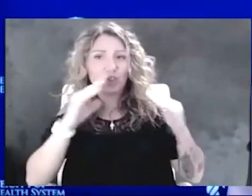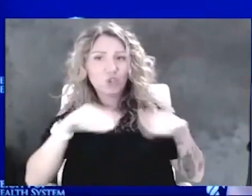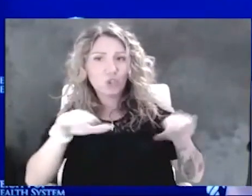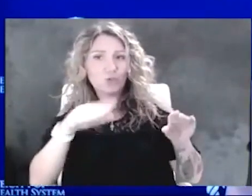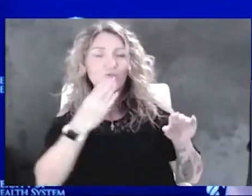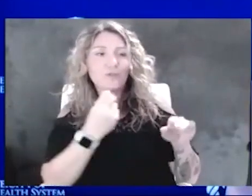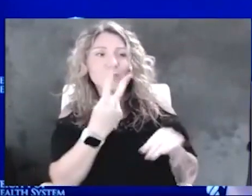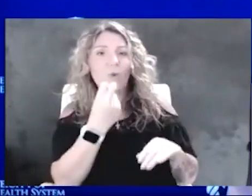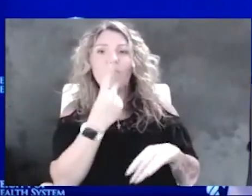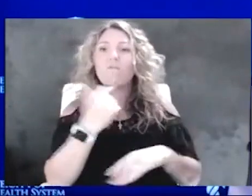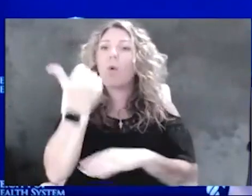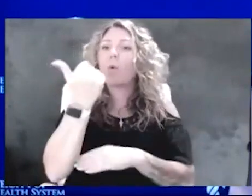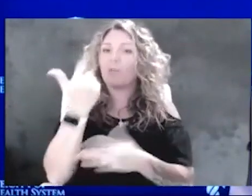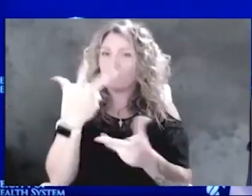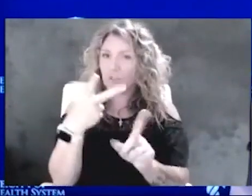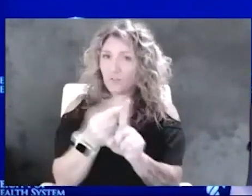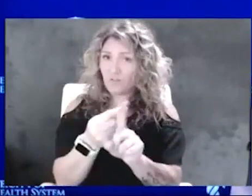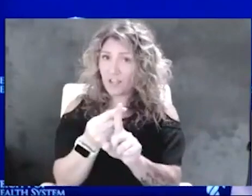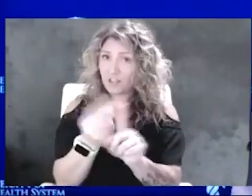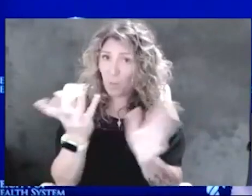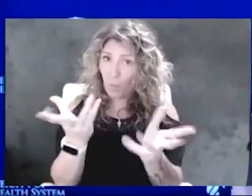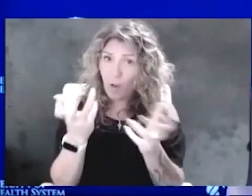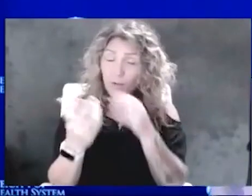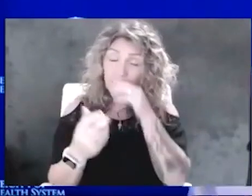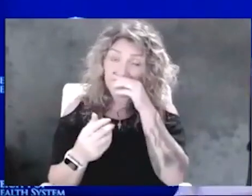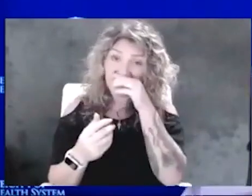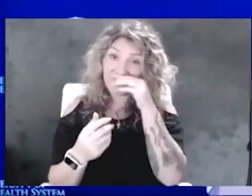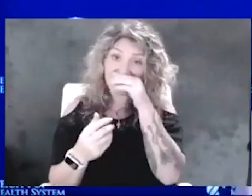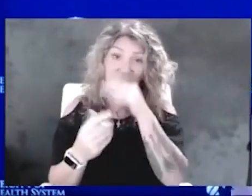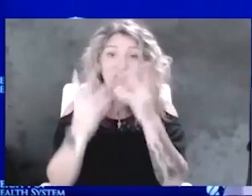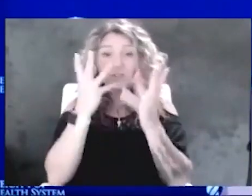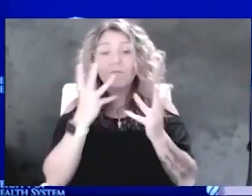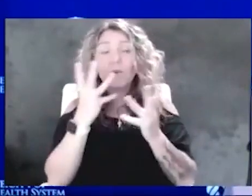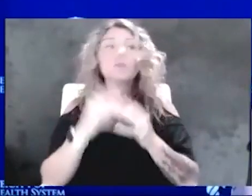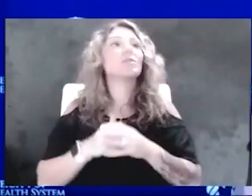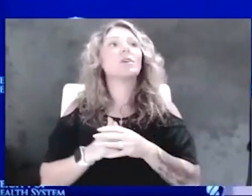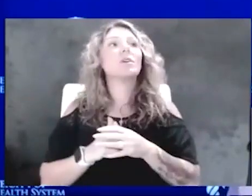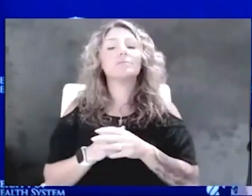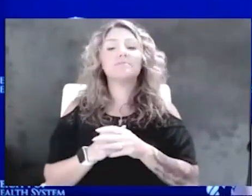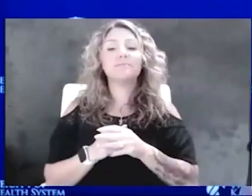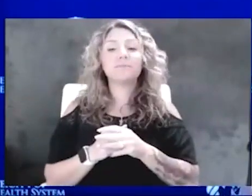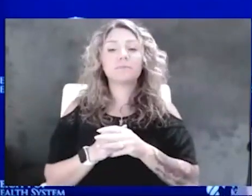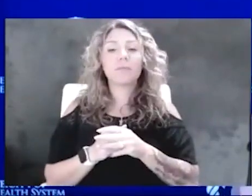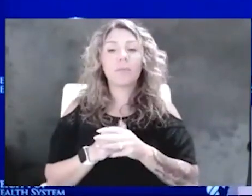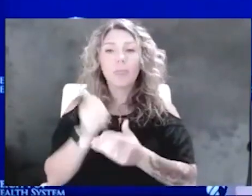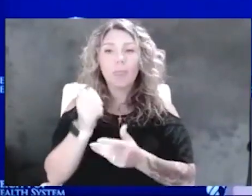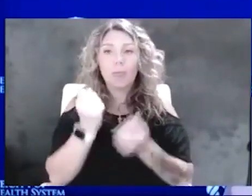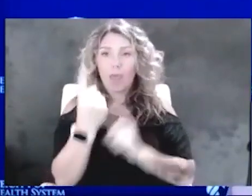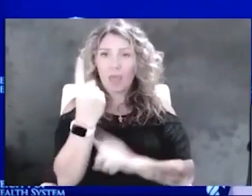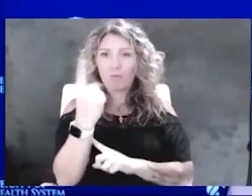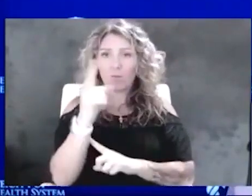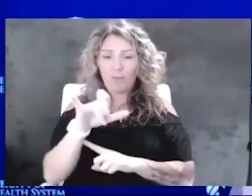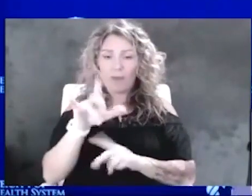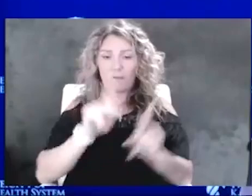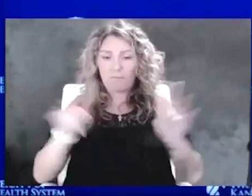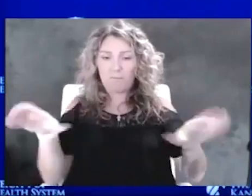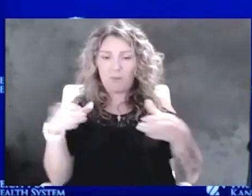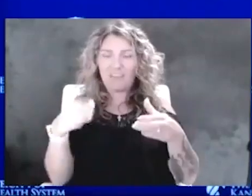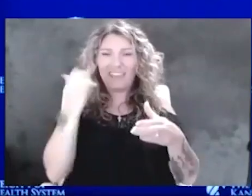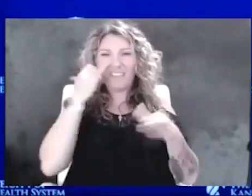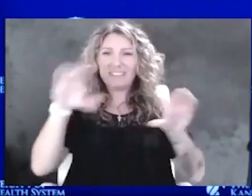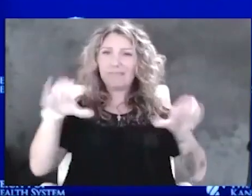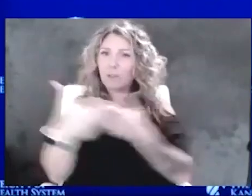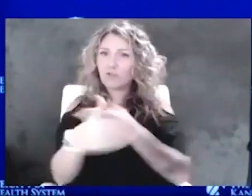But I think it's also important to understand that if we can have everybody in that population, whether that's a classroom or whatever that might